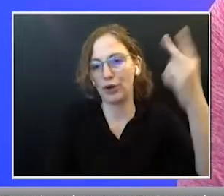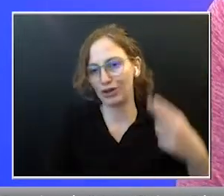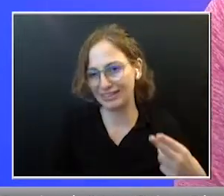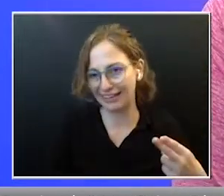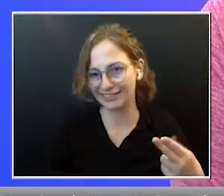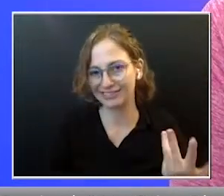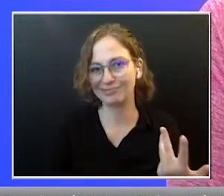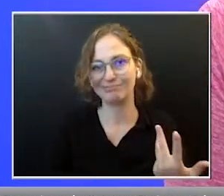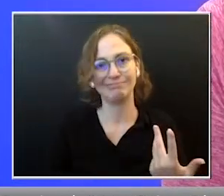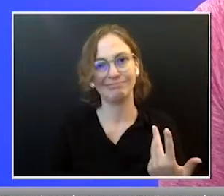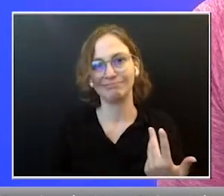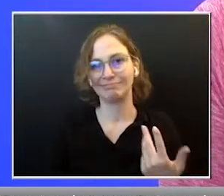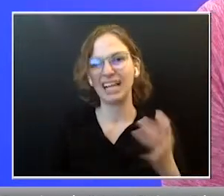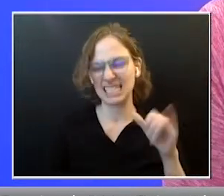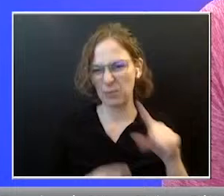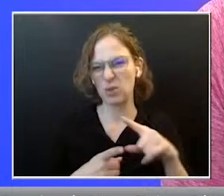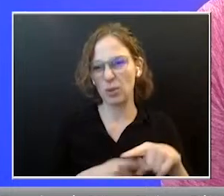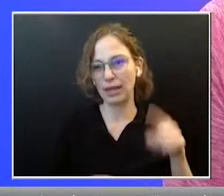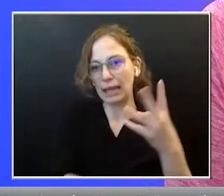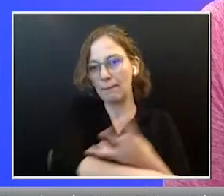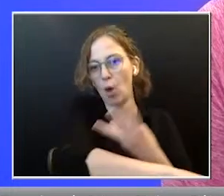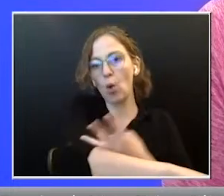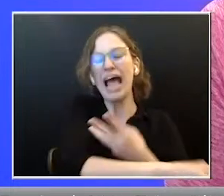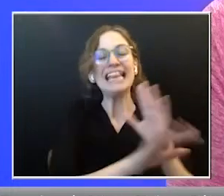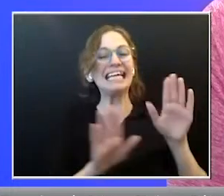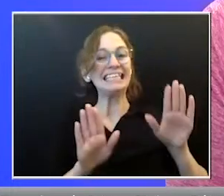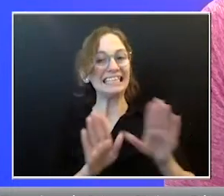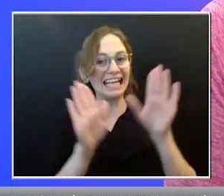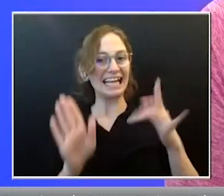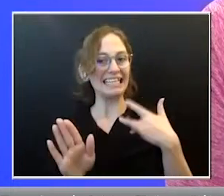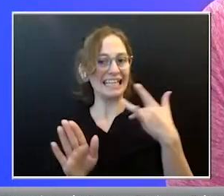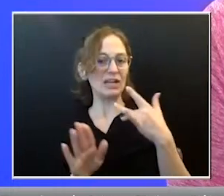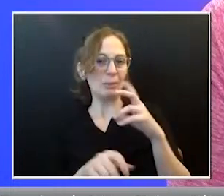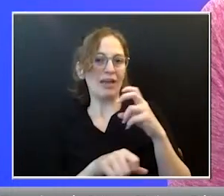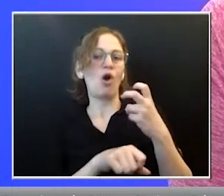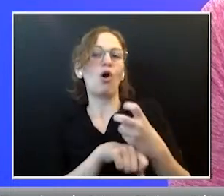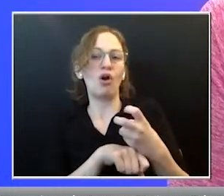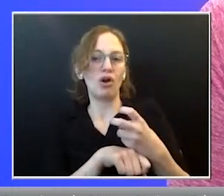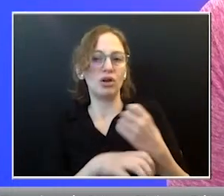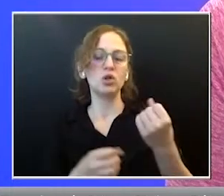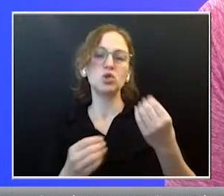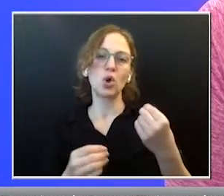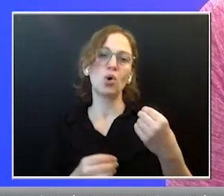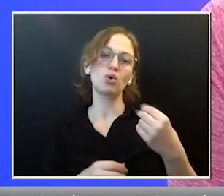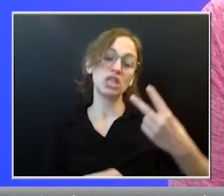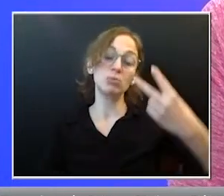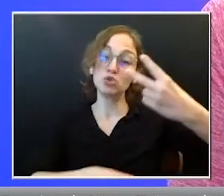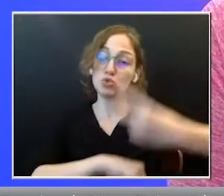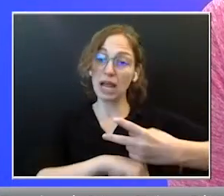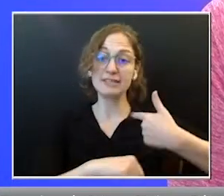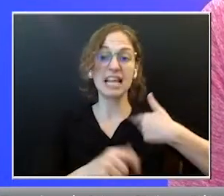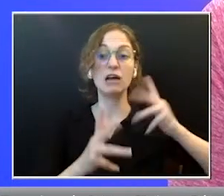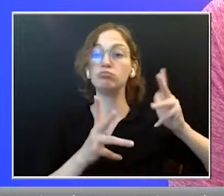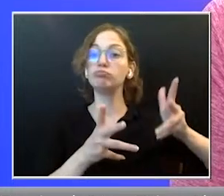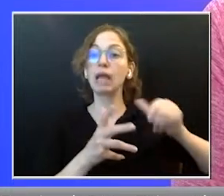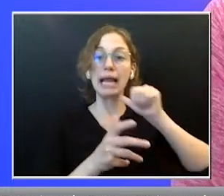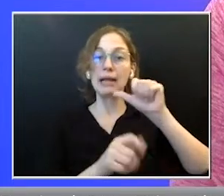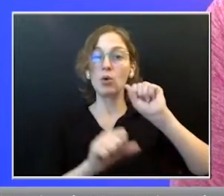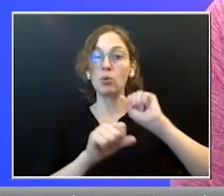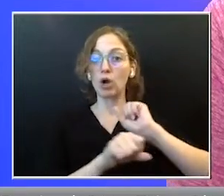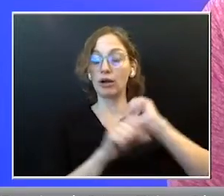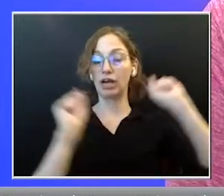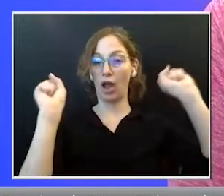those were the days. And then Sundays were my difficult days. So there were always 2 days that I did not work out. And I get left 1 day for my body to